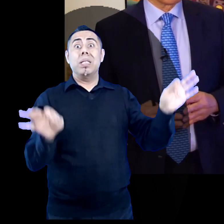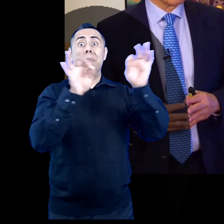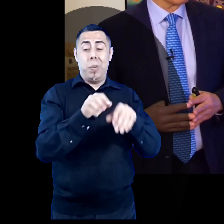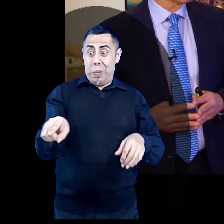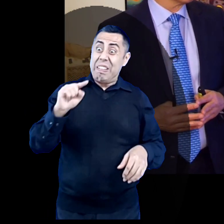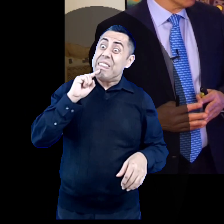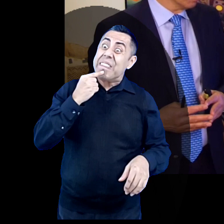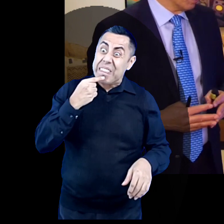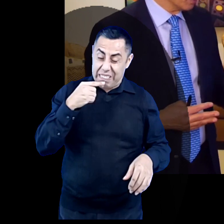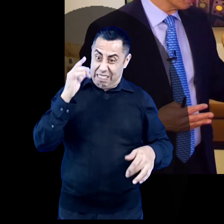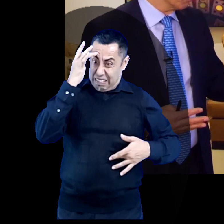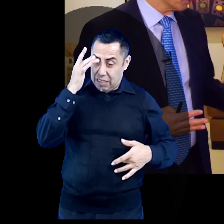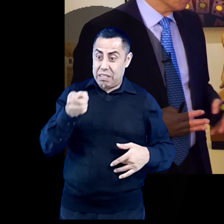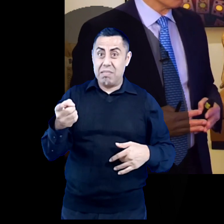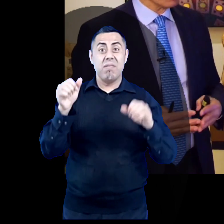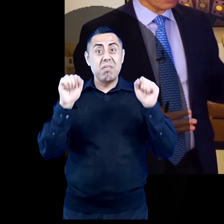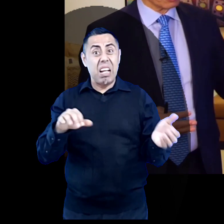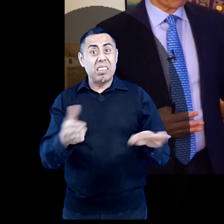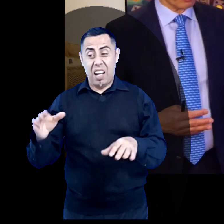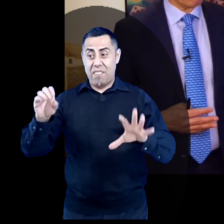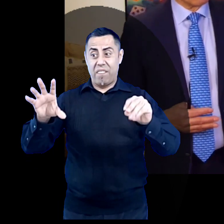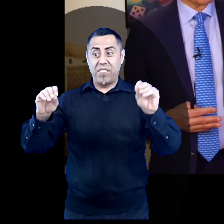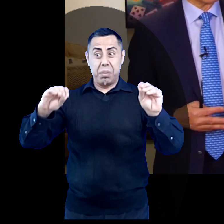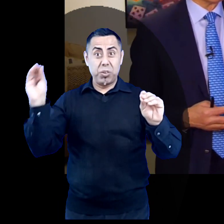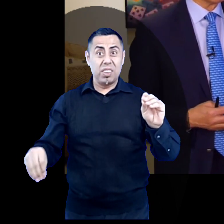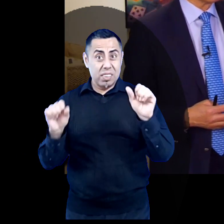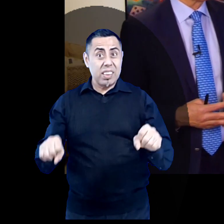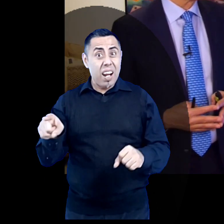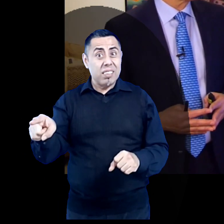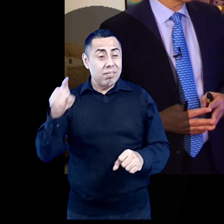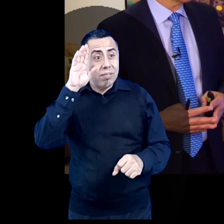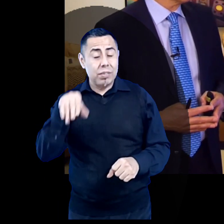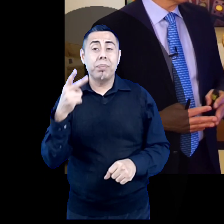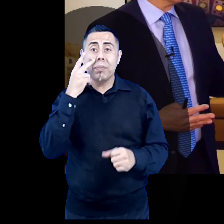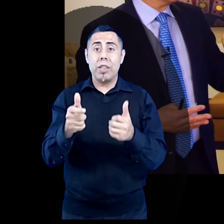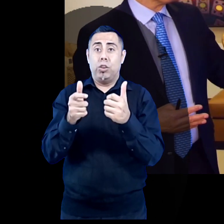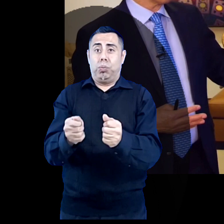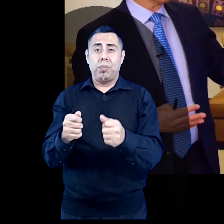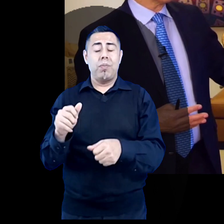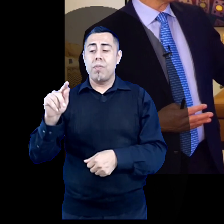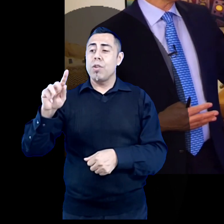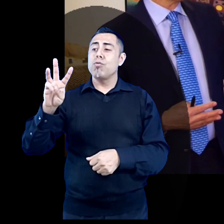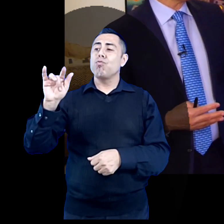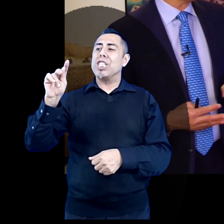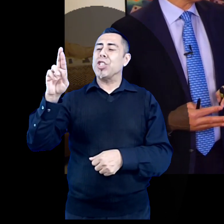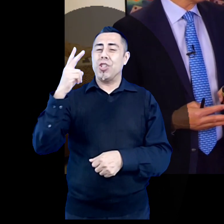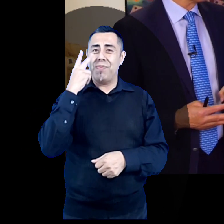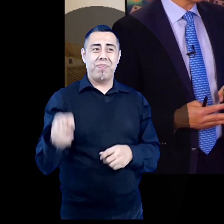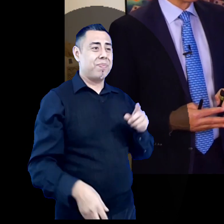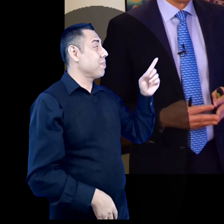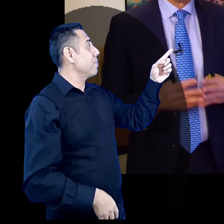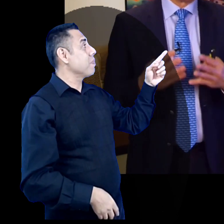of 50%. As can be seen from this Instagram and Twitter posts, here you have